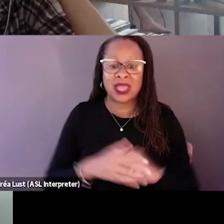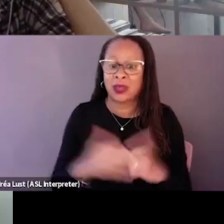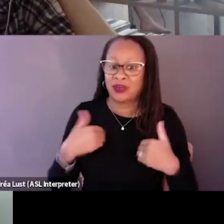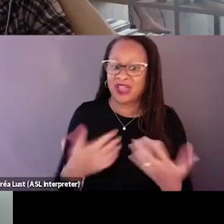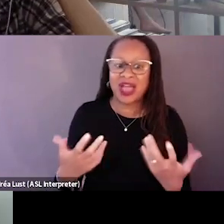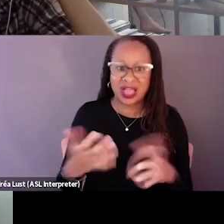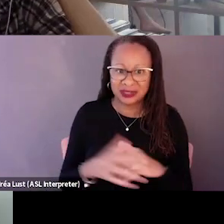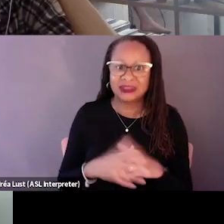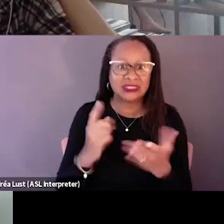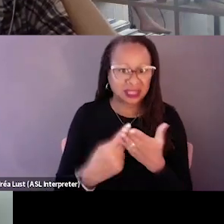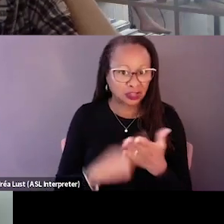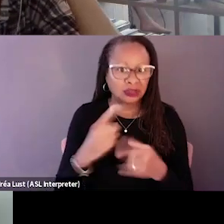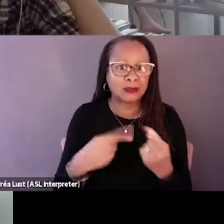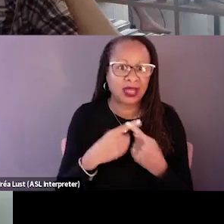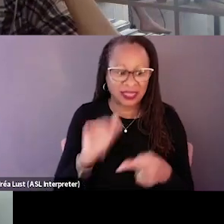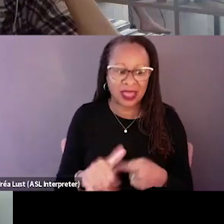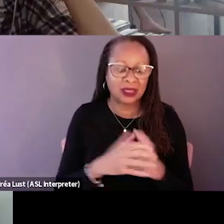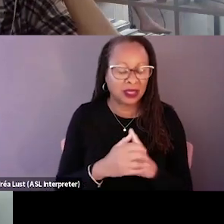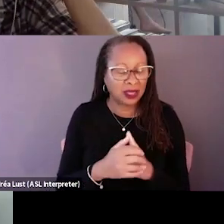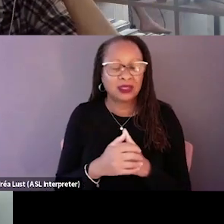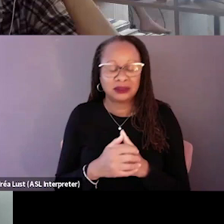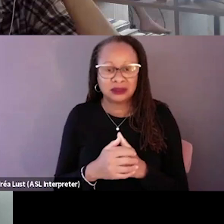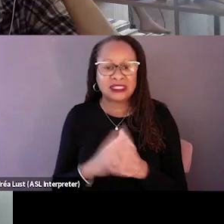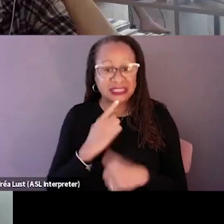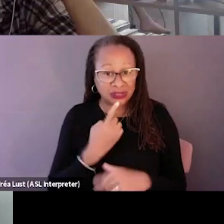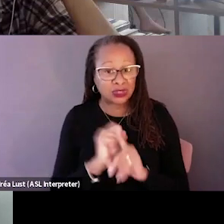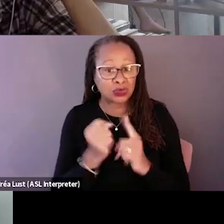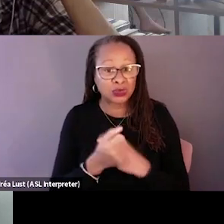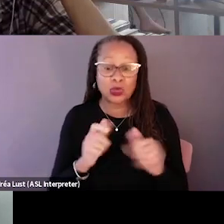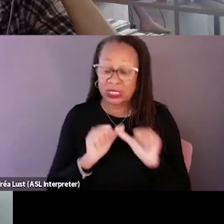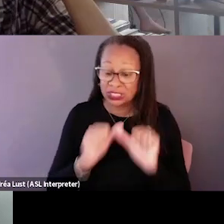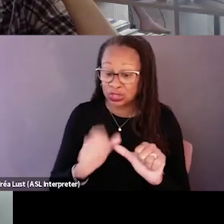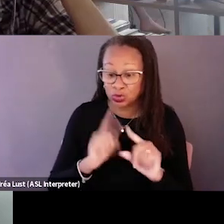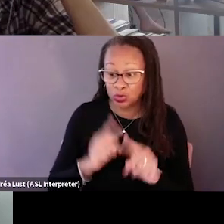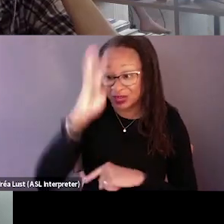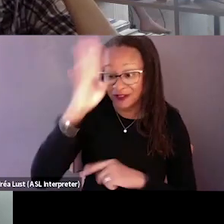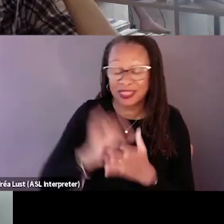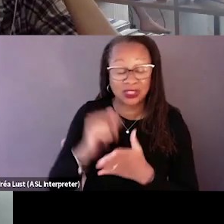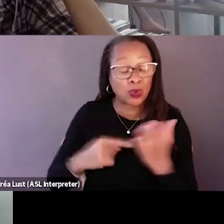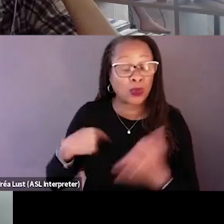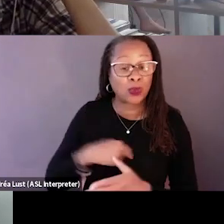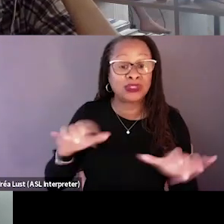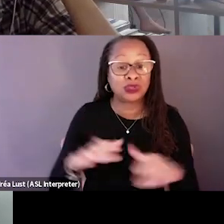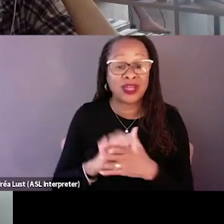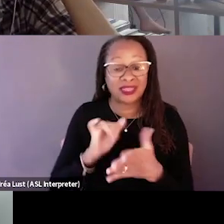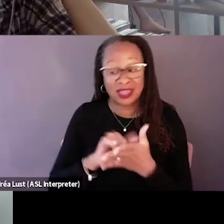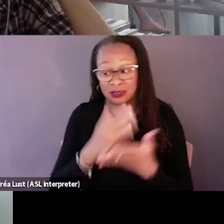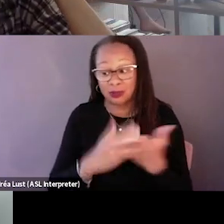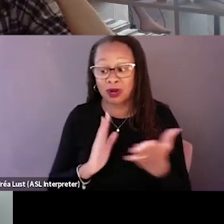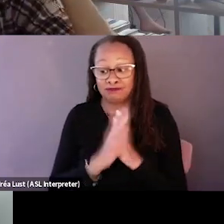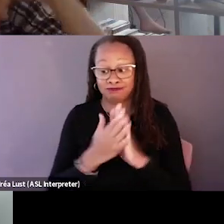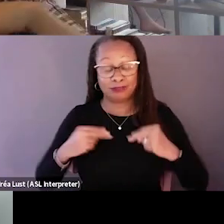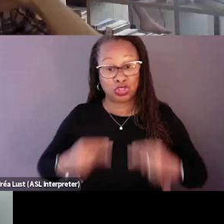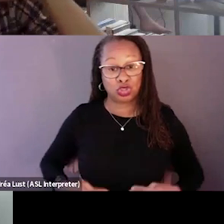controversies around that. So, and we will continue to innovate because that's what we do. That is part of being human.